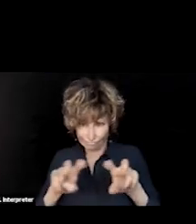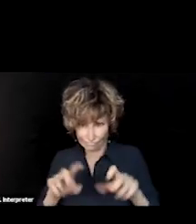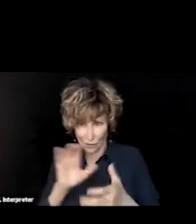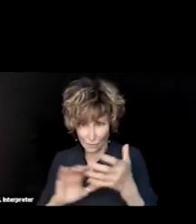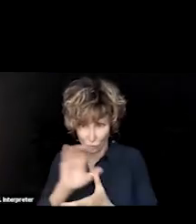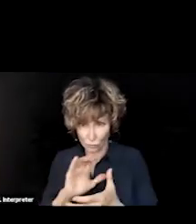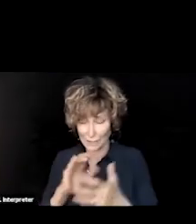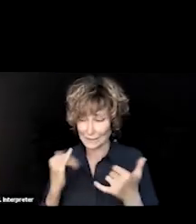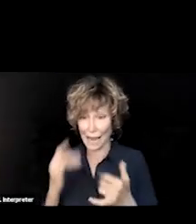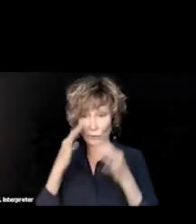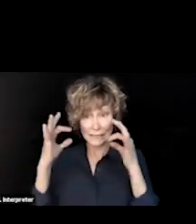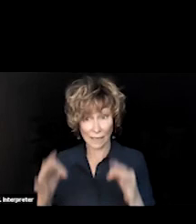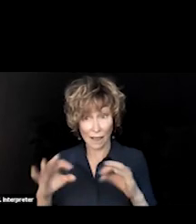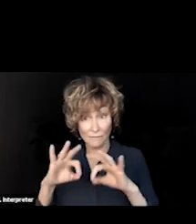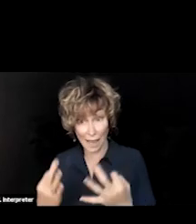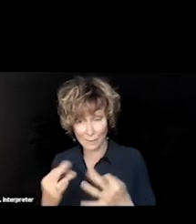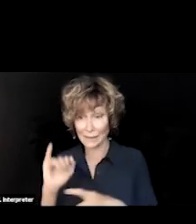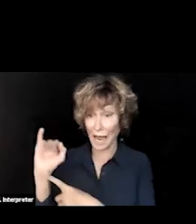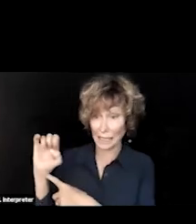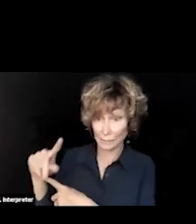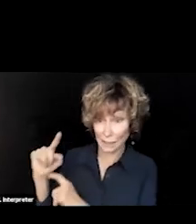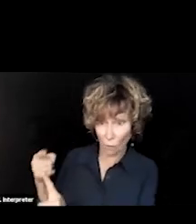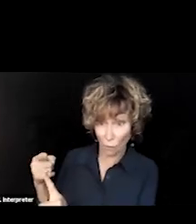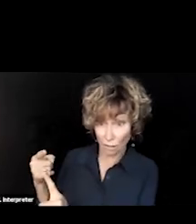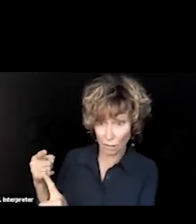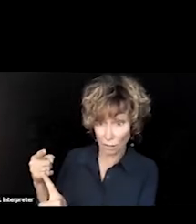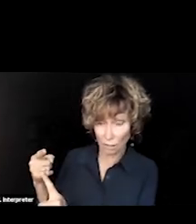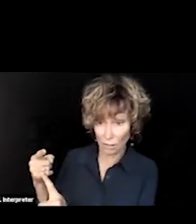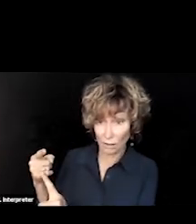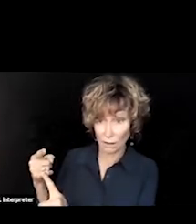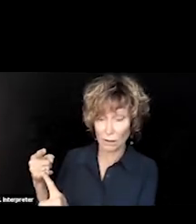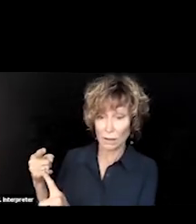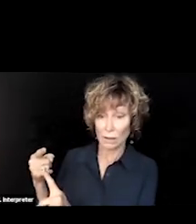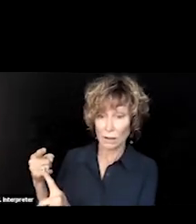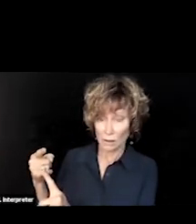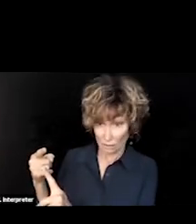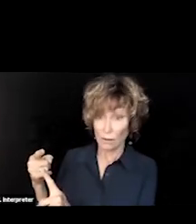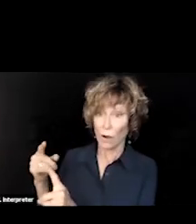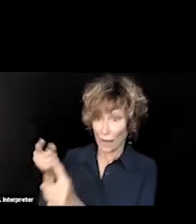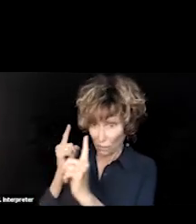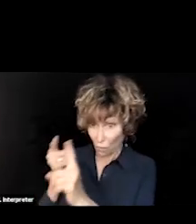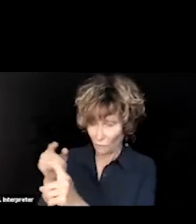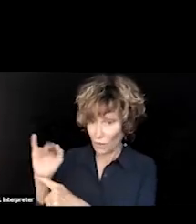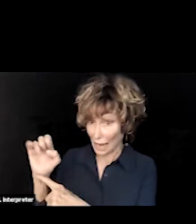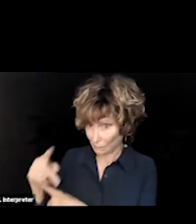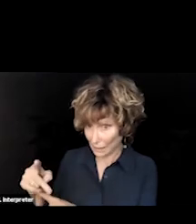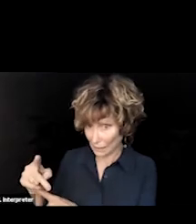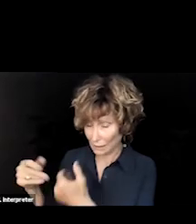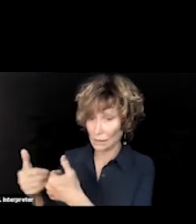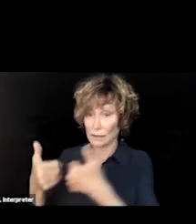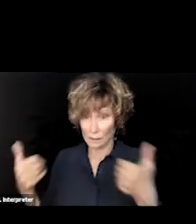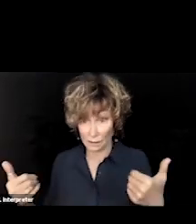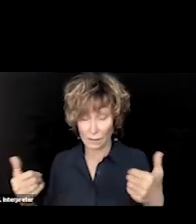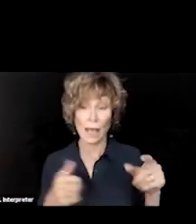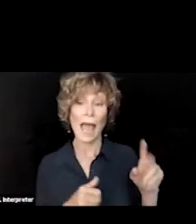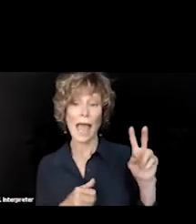make a distinction between the student's IEP goal that we're aiming for, and